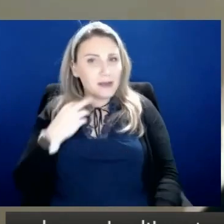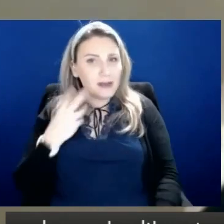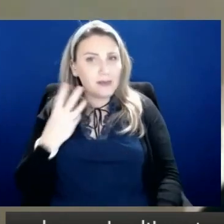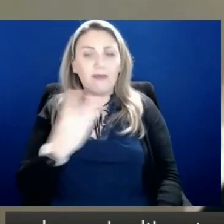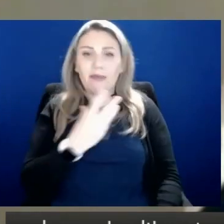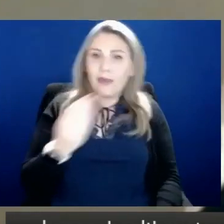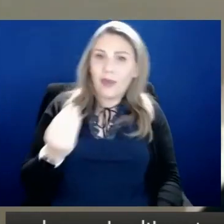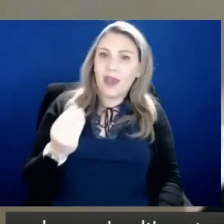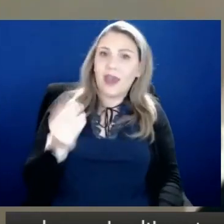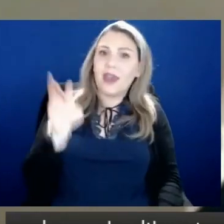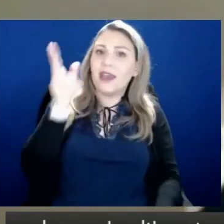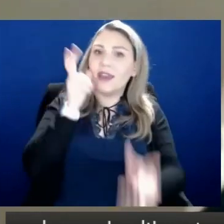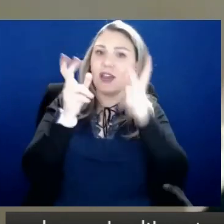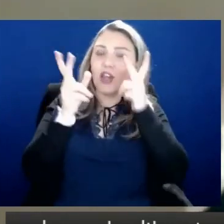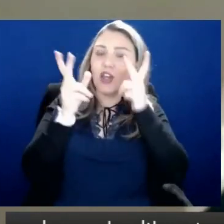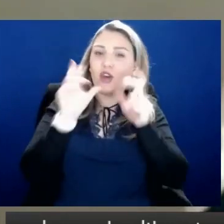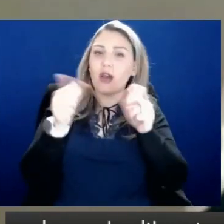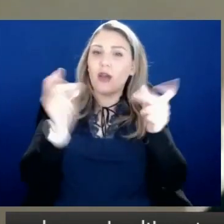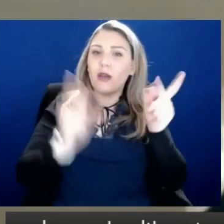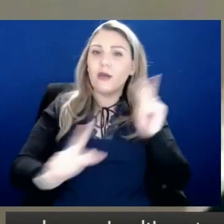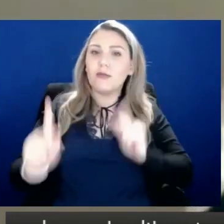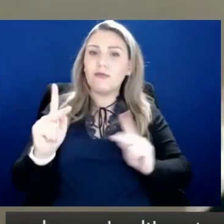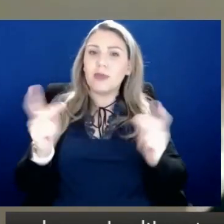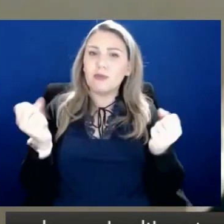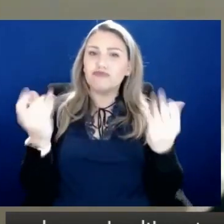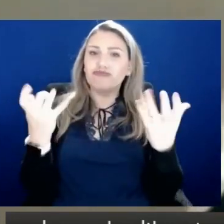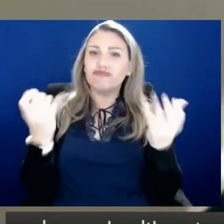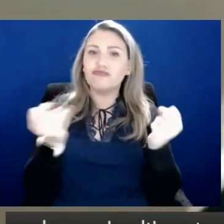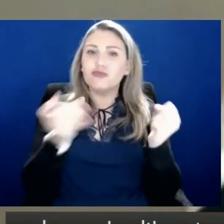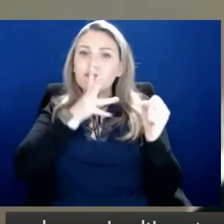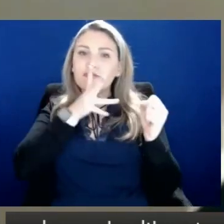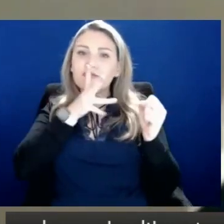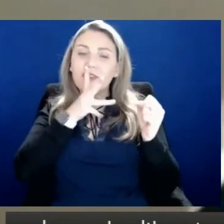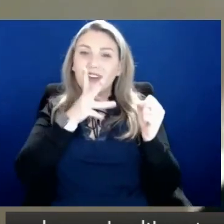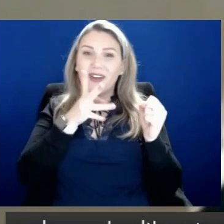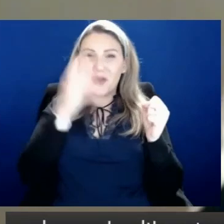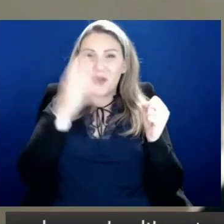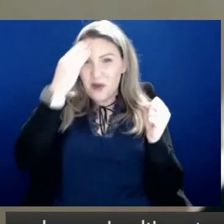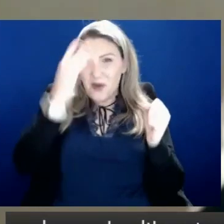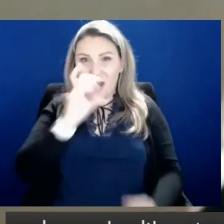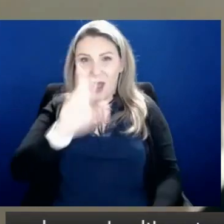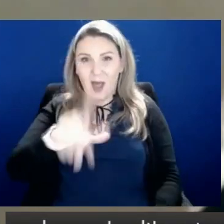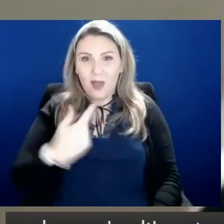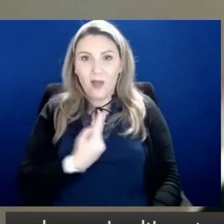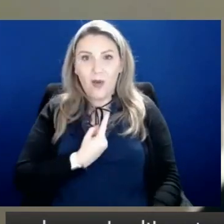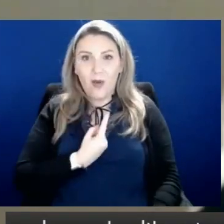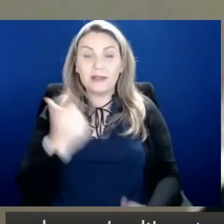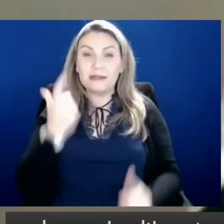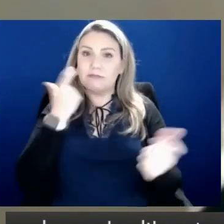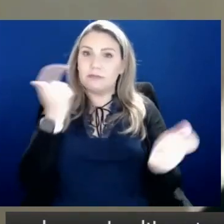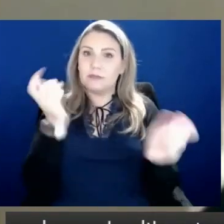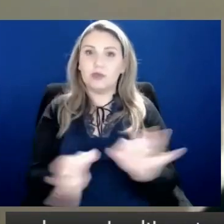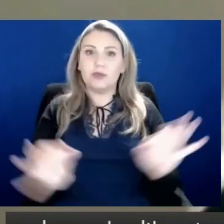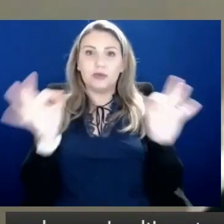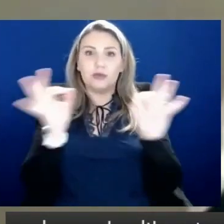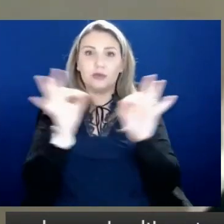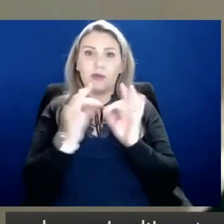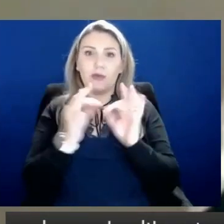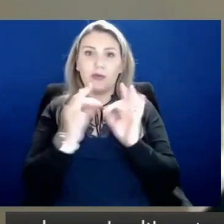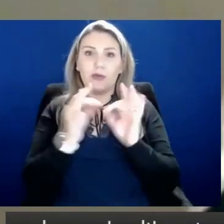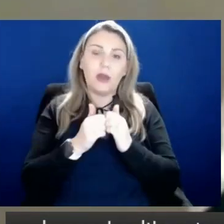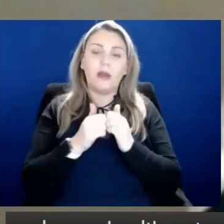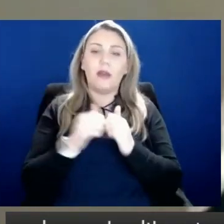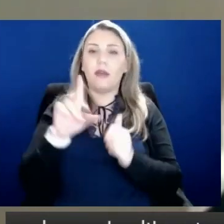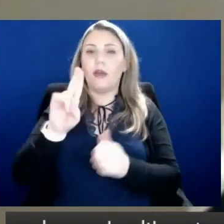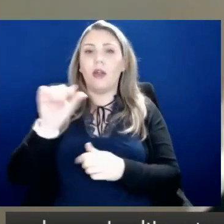and hear others talk so they know that they're not alone. And that's the big thing with long haul. You